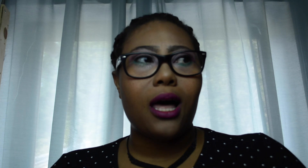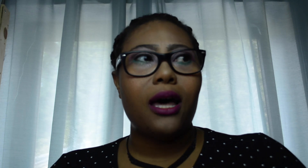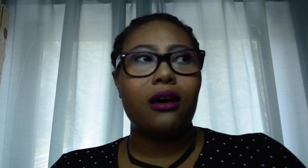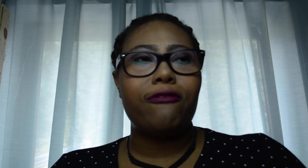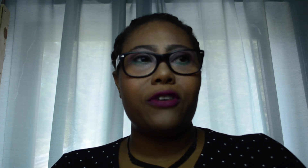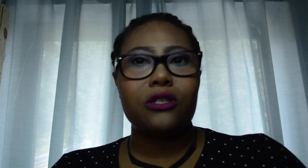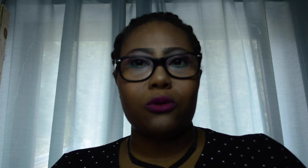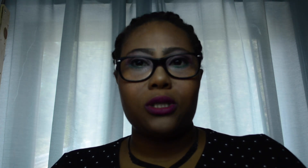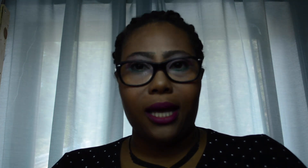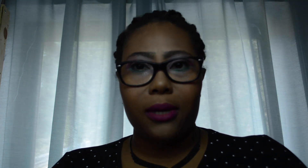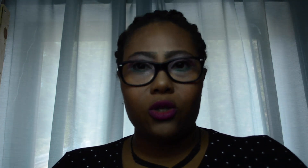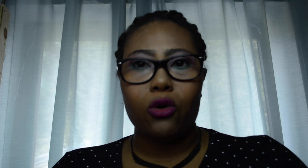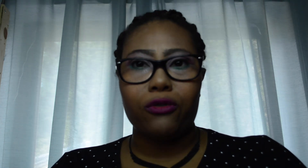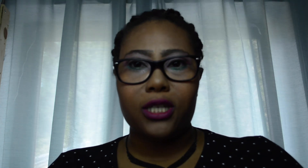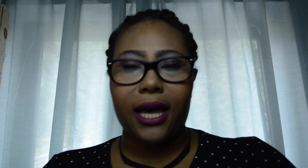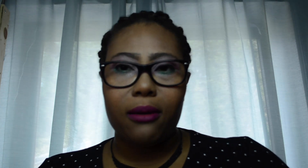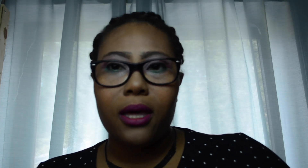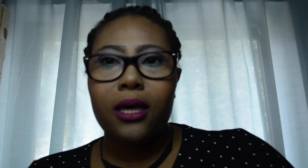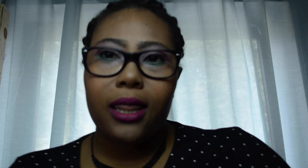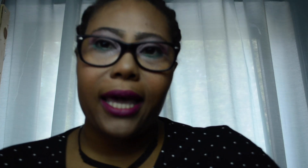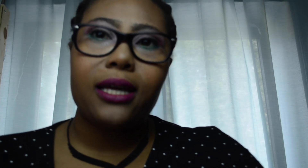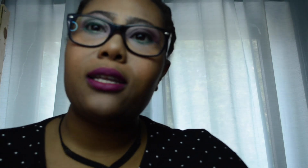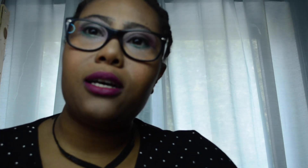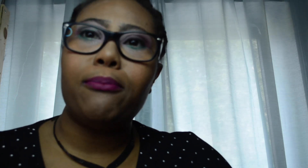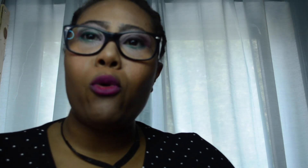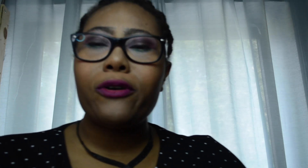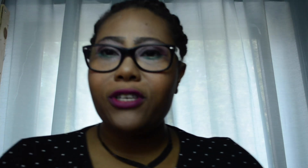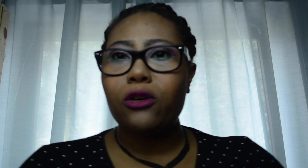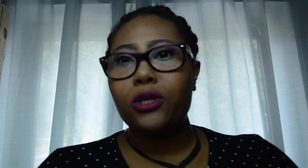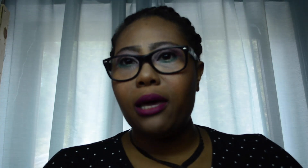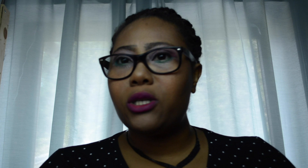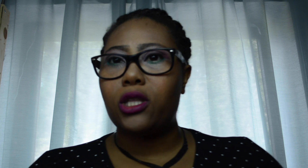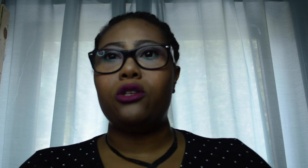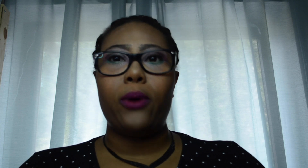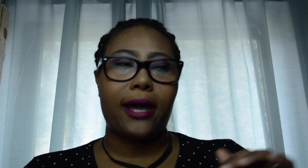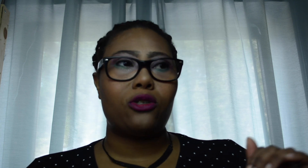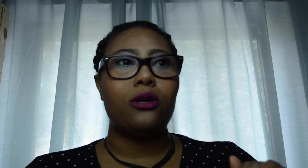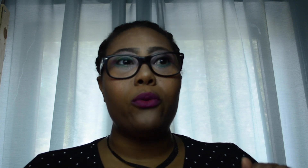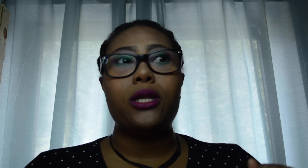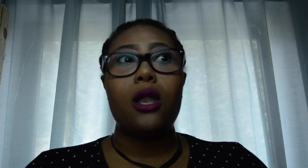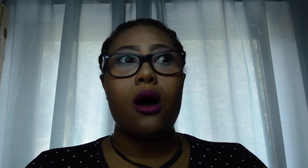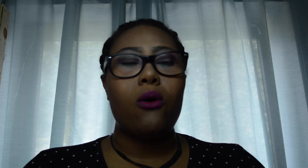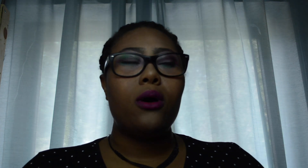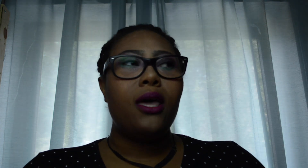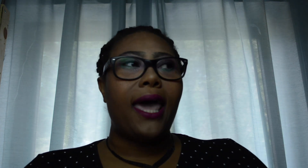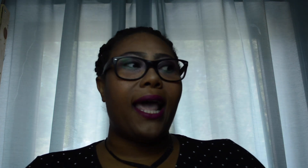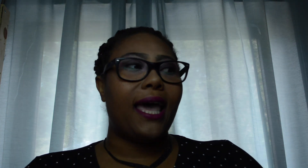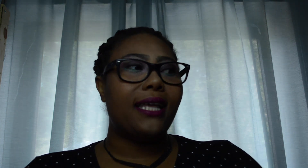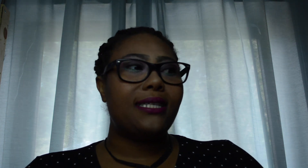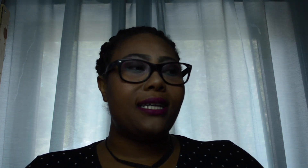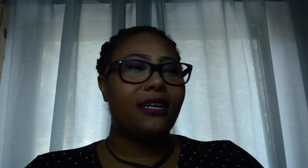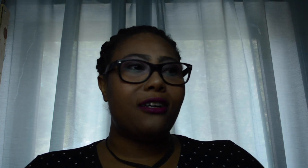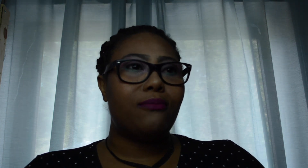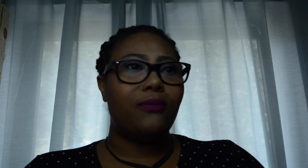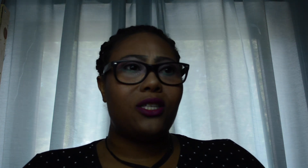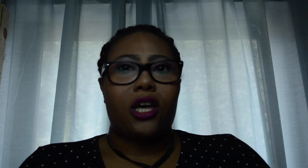a lot of physical damage over time. Like, more physical damage than you actually would know.